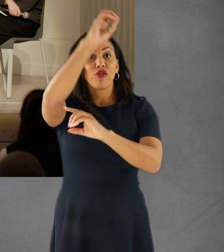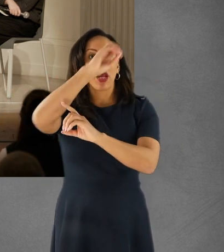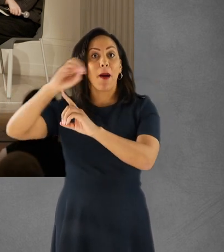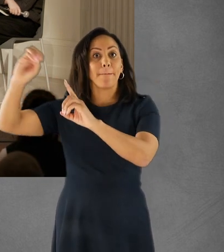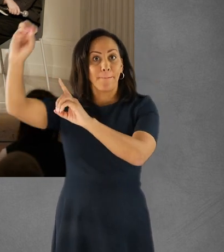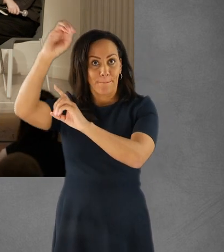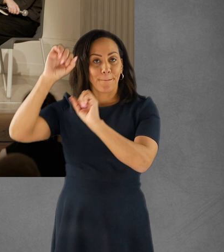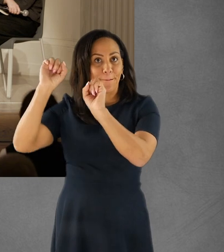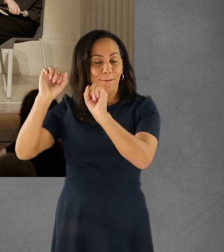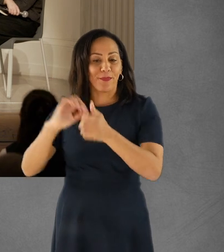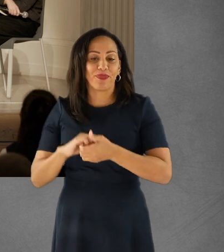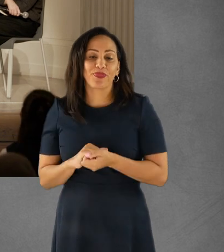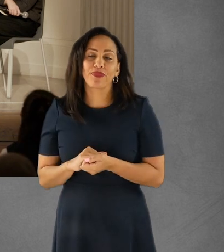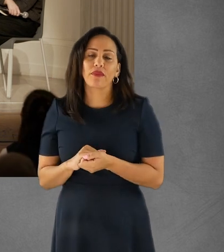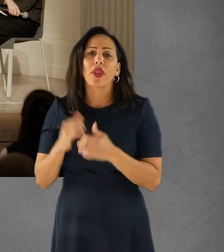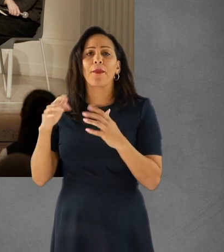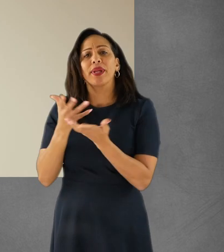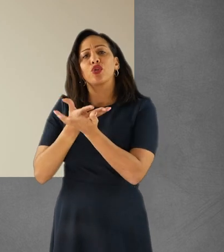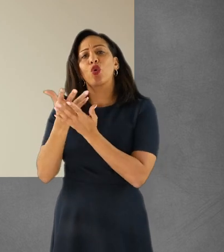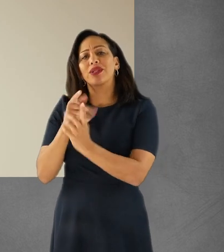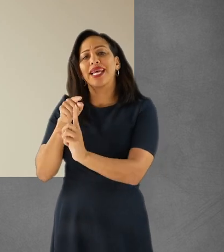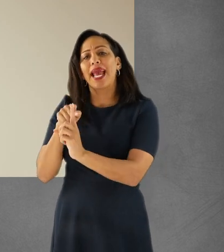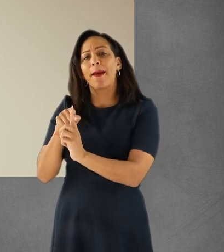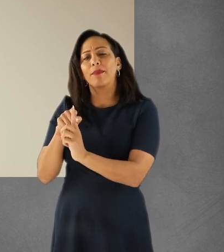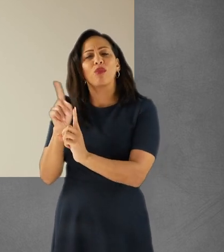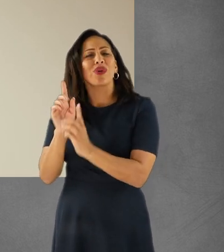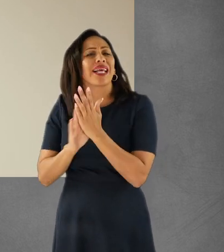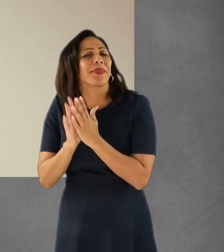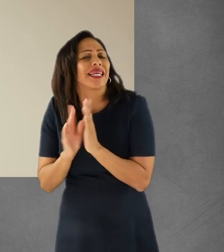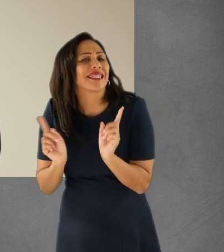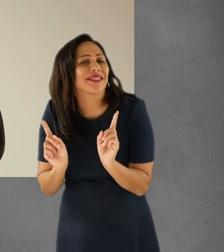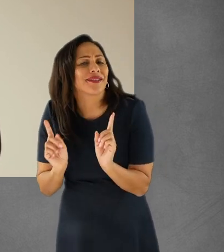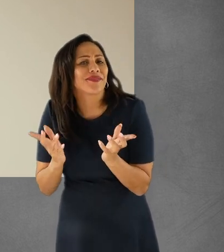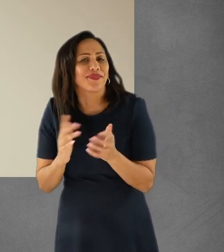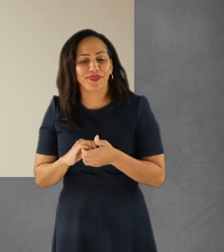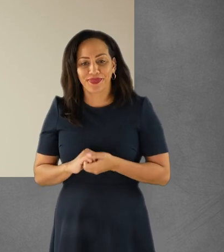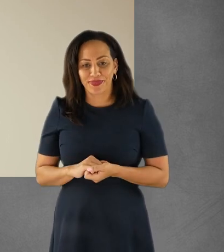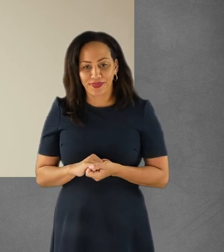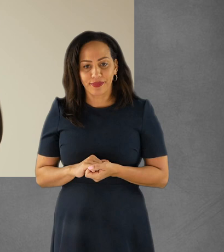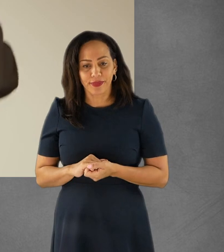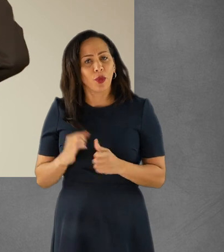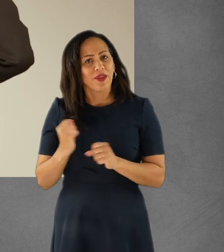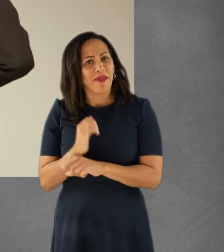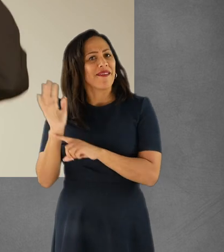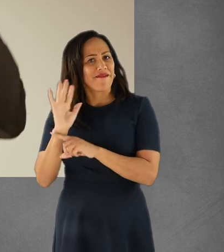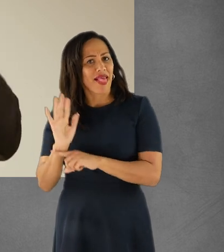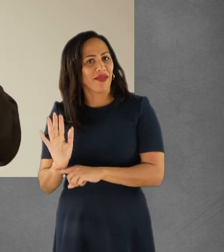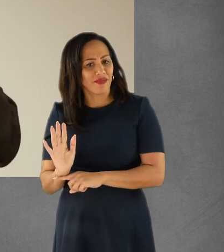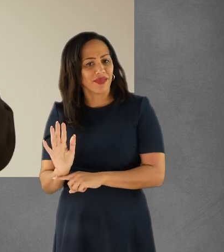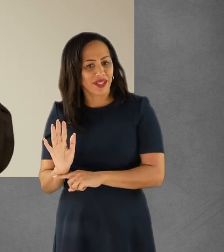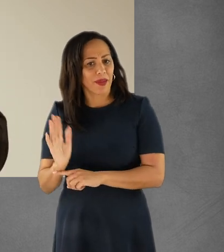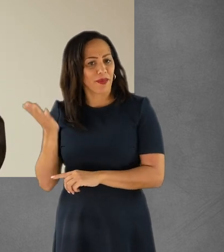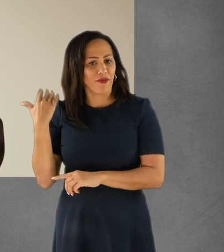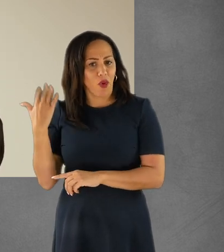Astronomer at the Greenwich Planetarium, and we were talking to him a lot more about what that means, and we've made